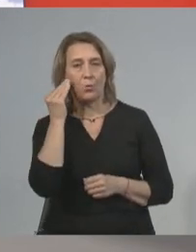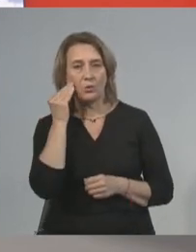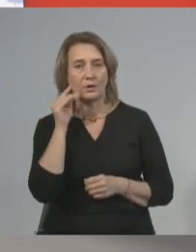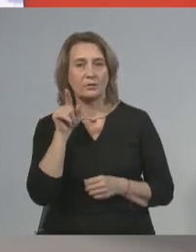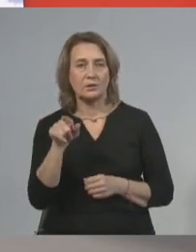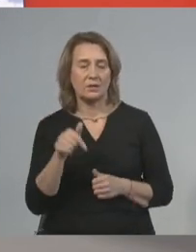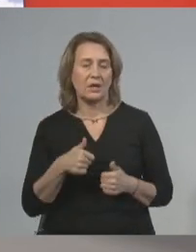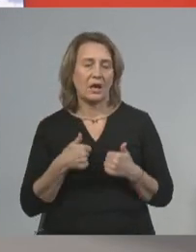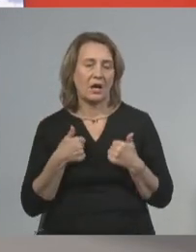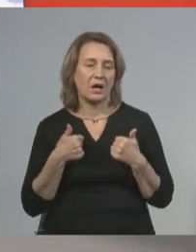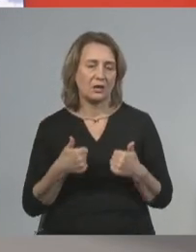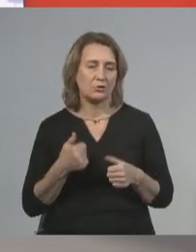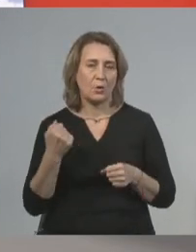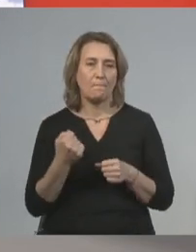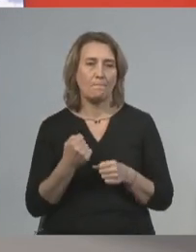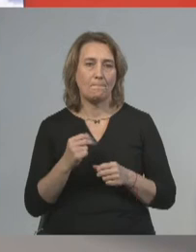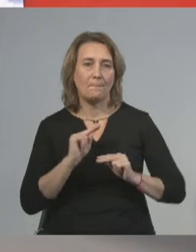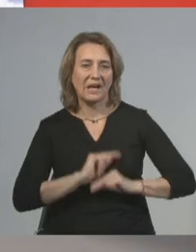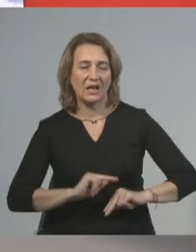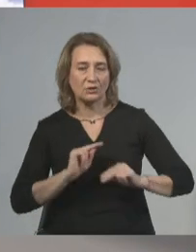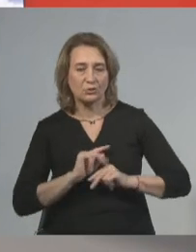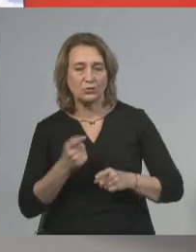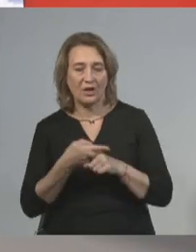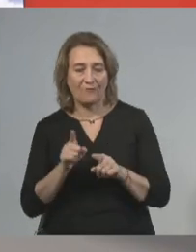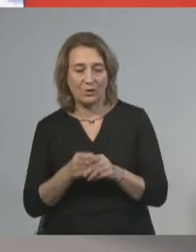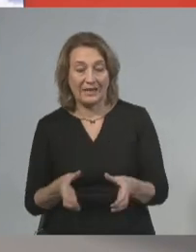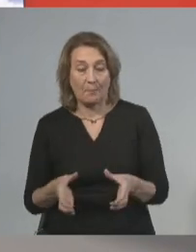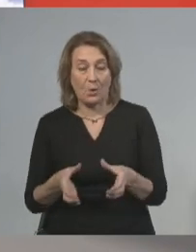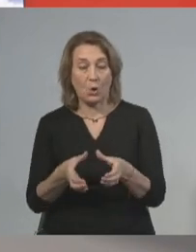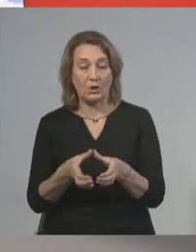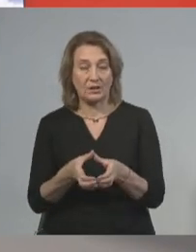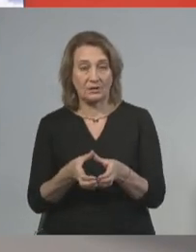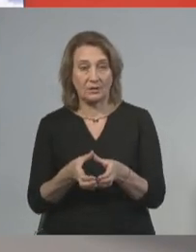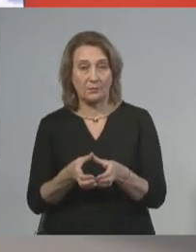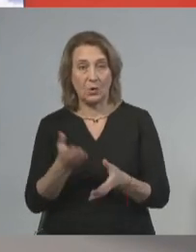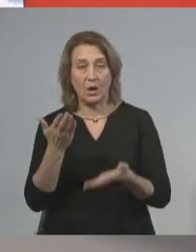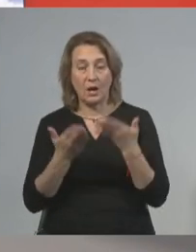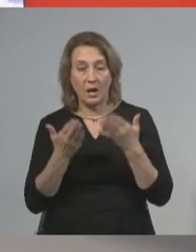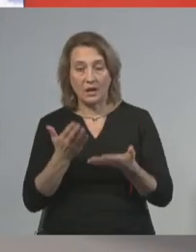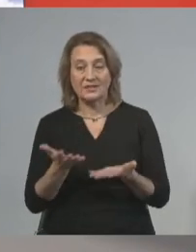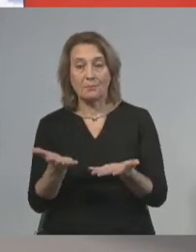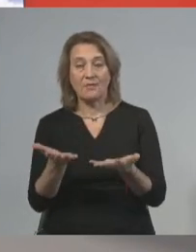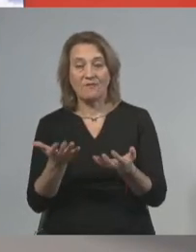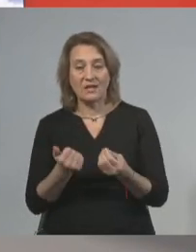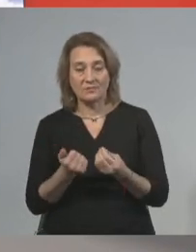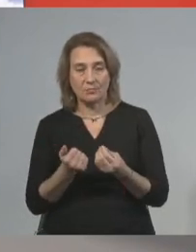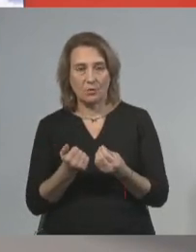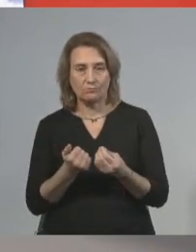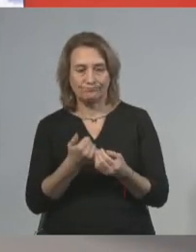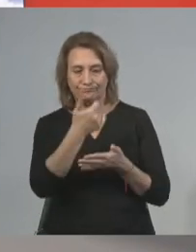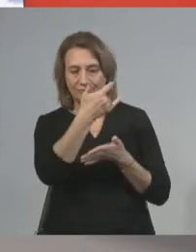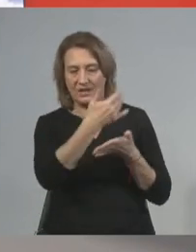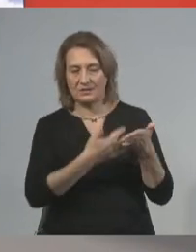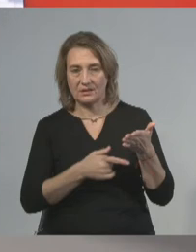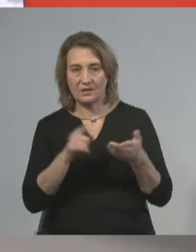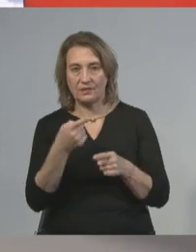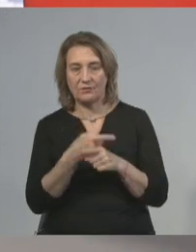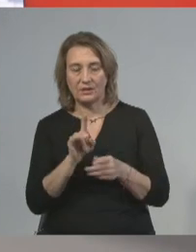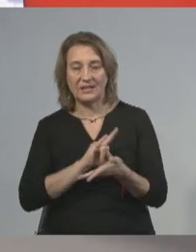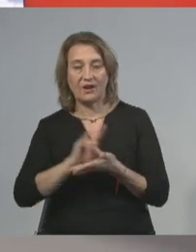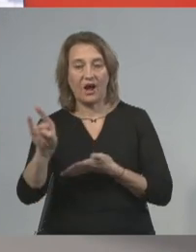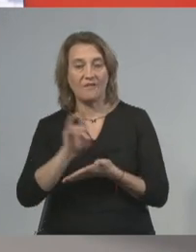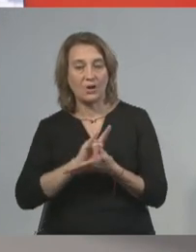opinion he says that she has a good team but when we take a look at the